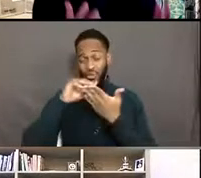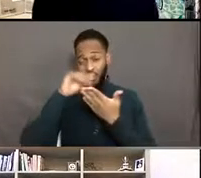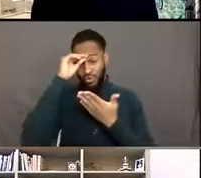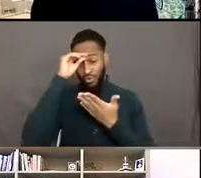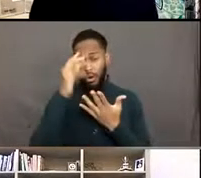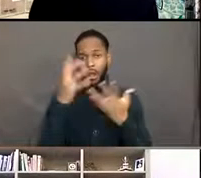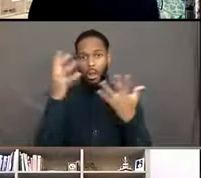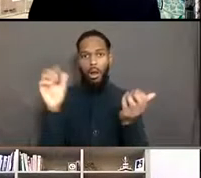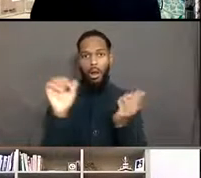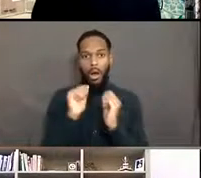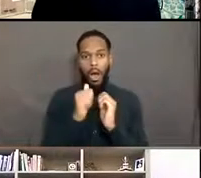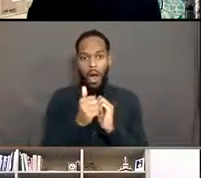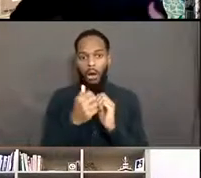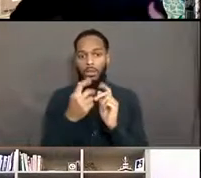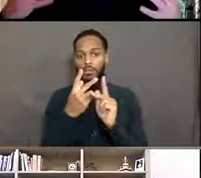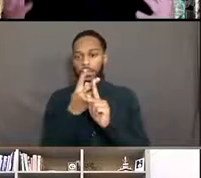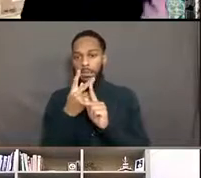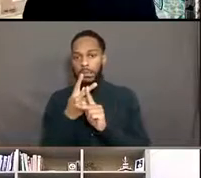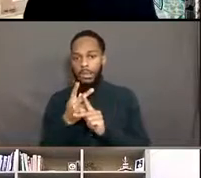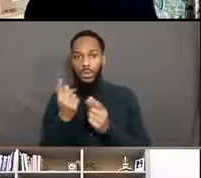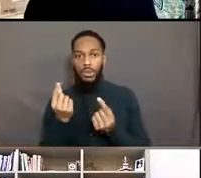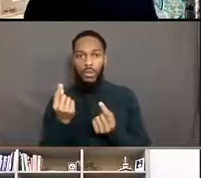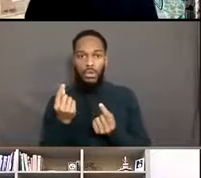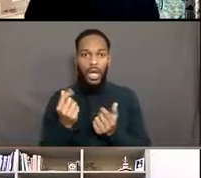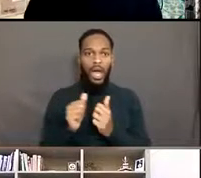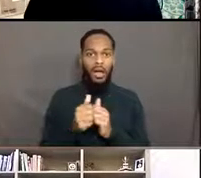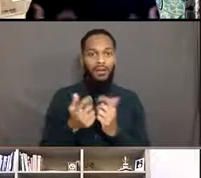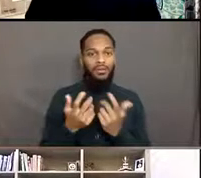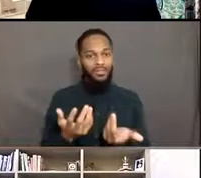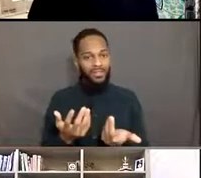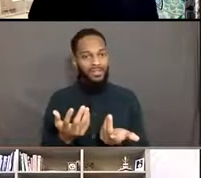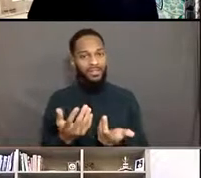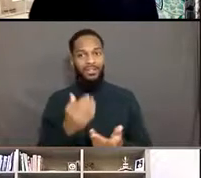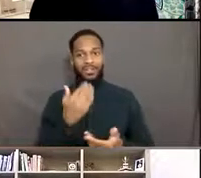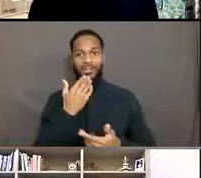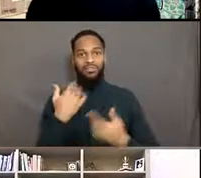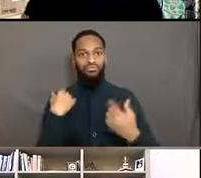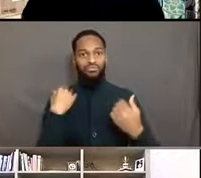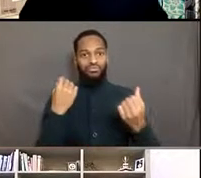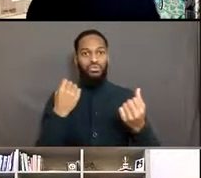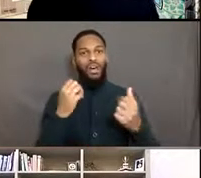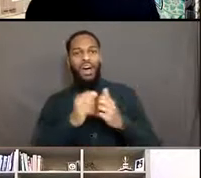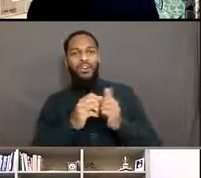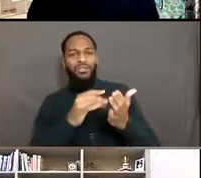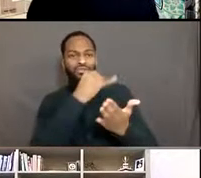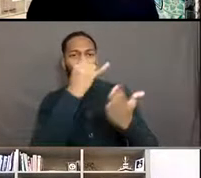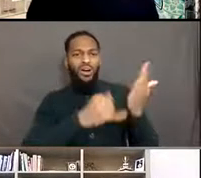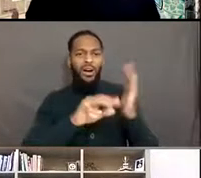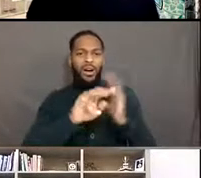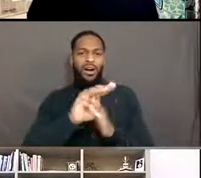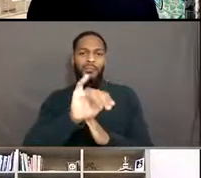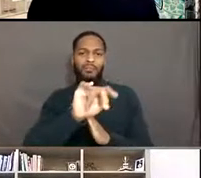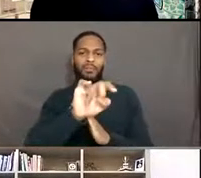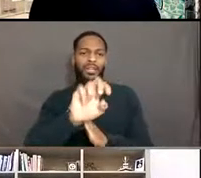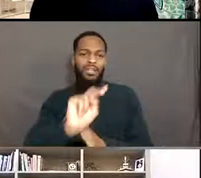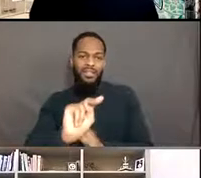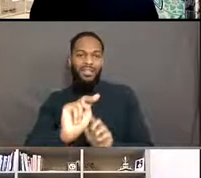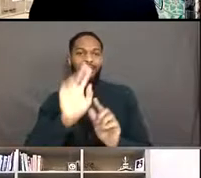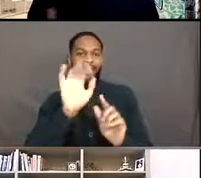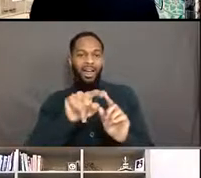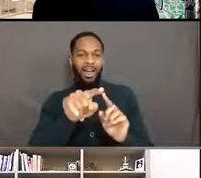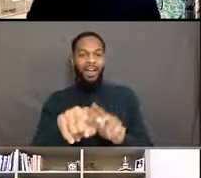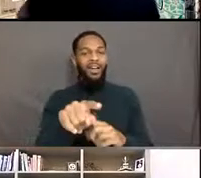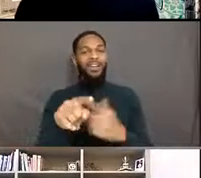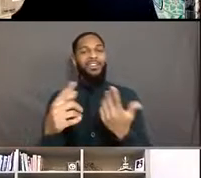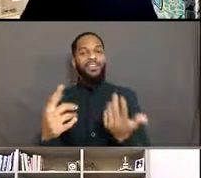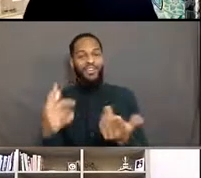draw a minion, the Fender, how to play a guitar, these exciting things. So this coming summer, we'll continue to be able to offer